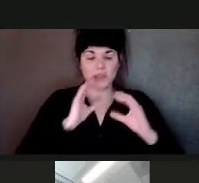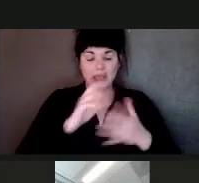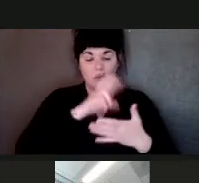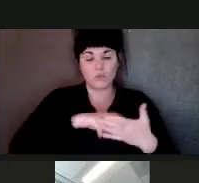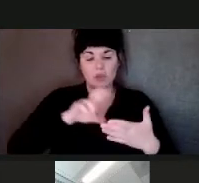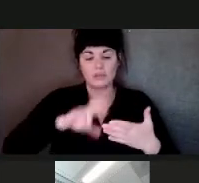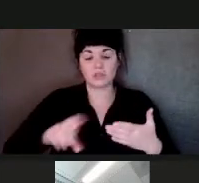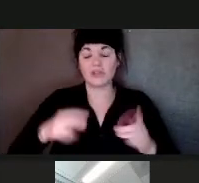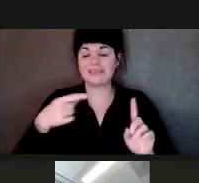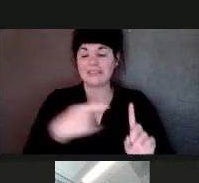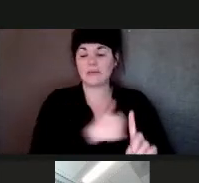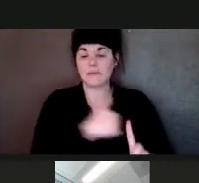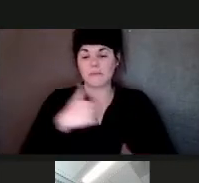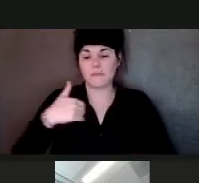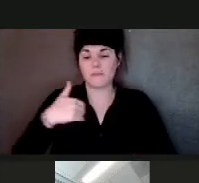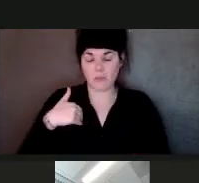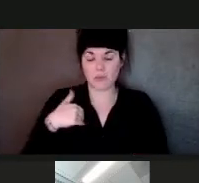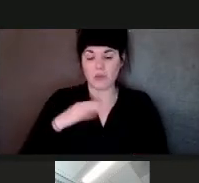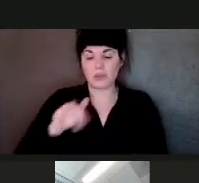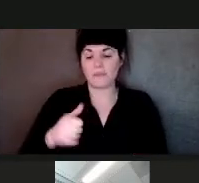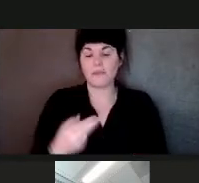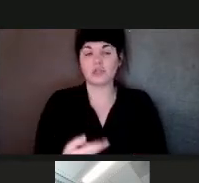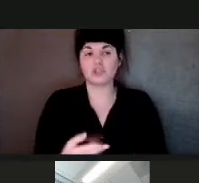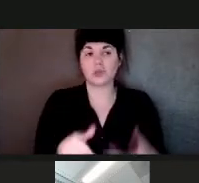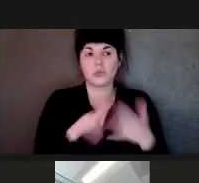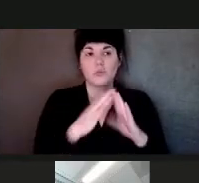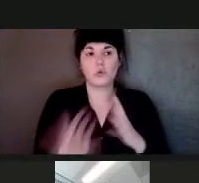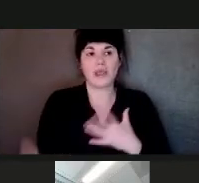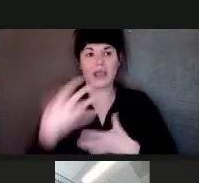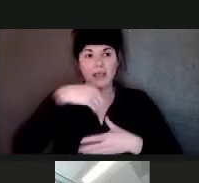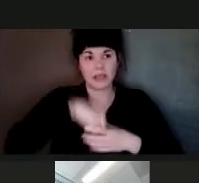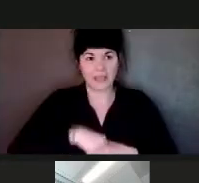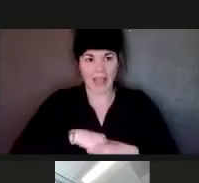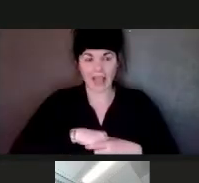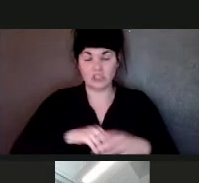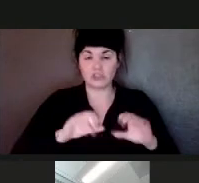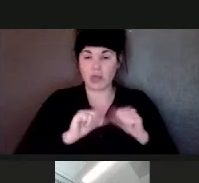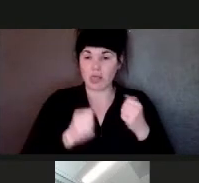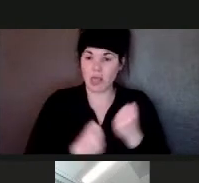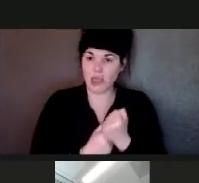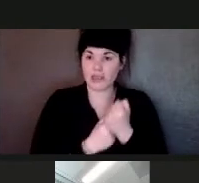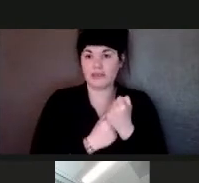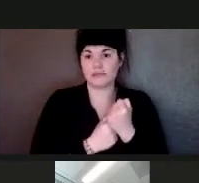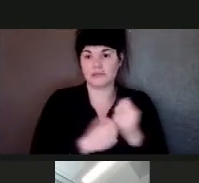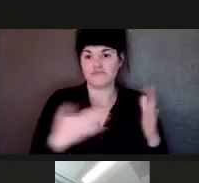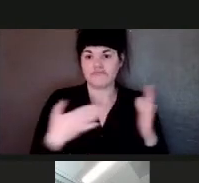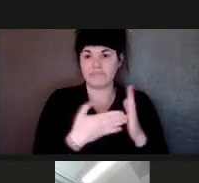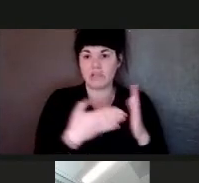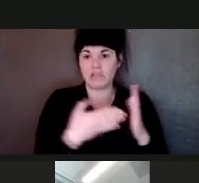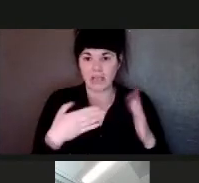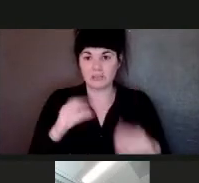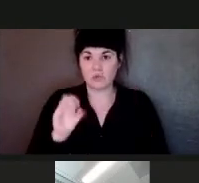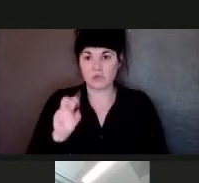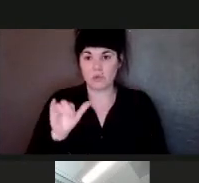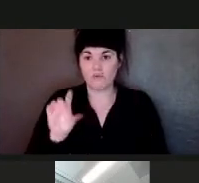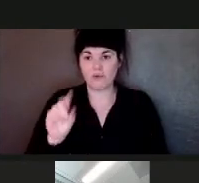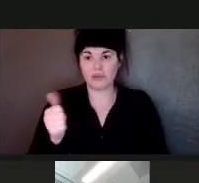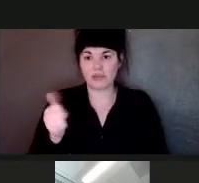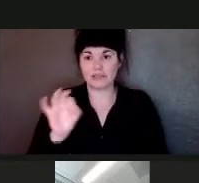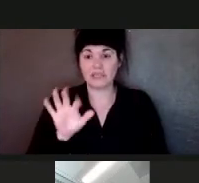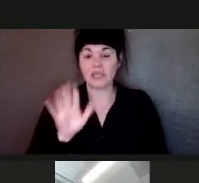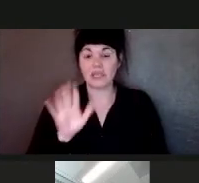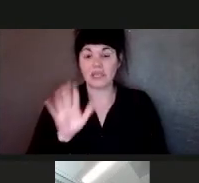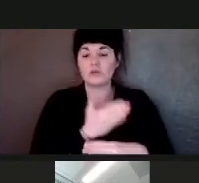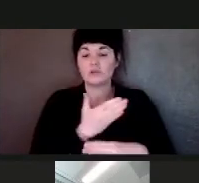of the Michigan Community Engaged Alliance Against COVID-19. He's going to share their work supporting the COVID